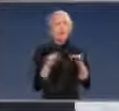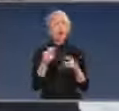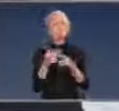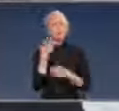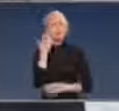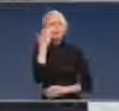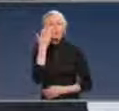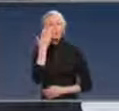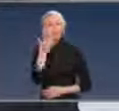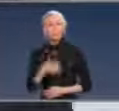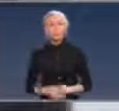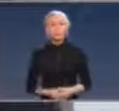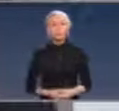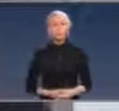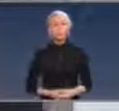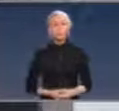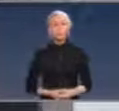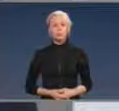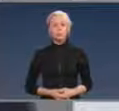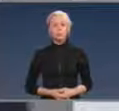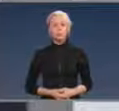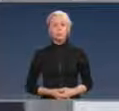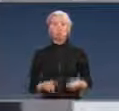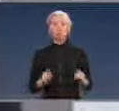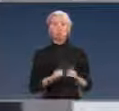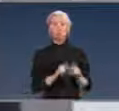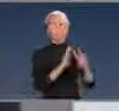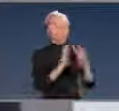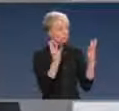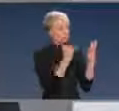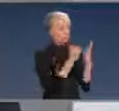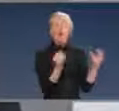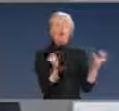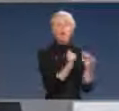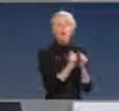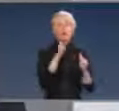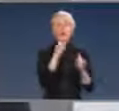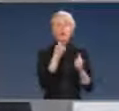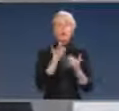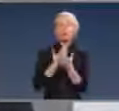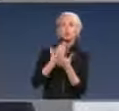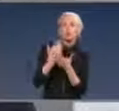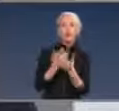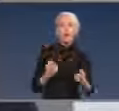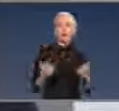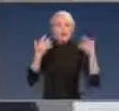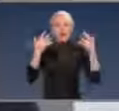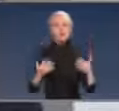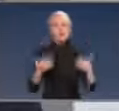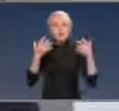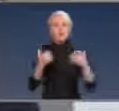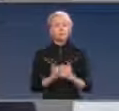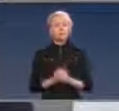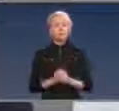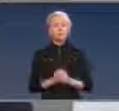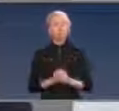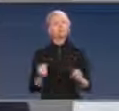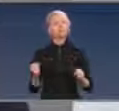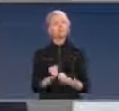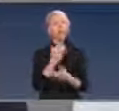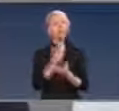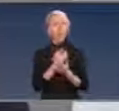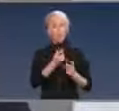a even more comprehensive set of national data measures that are necessary to ensure that we are collectively aware